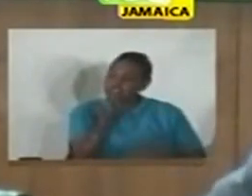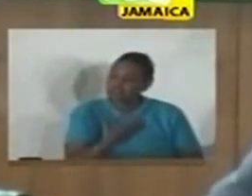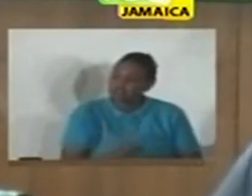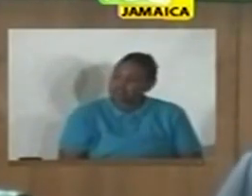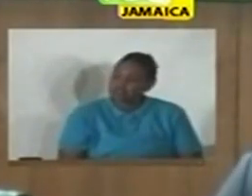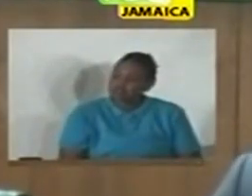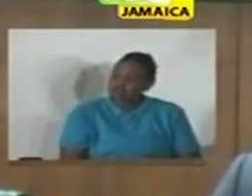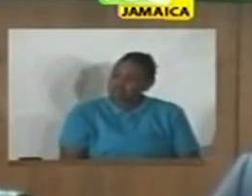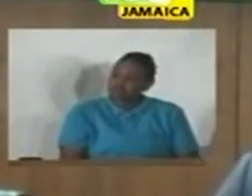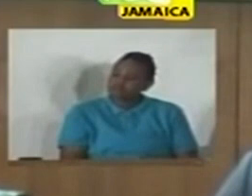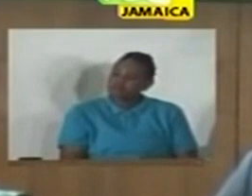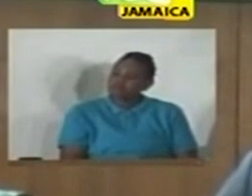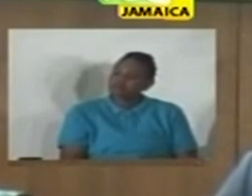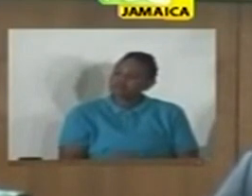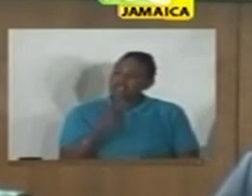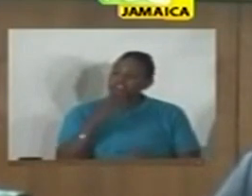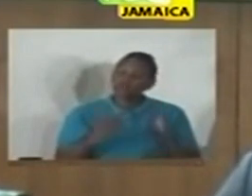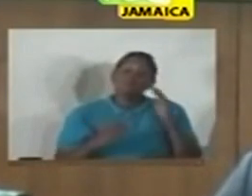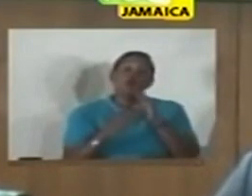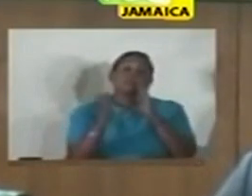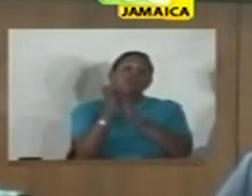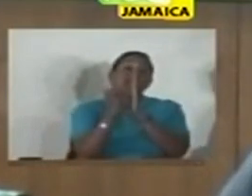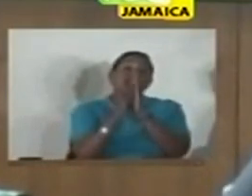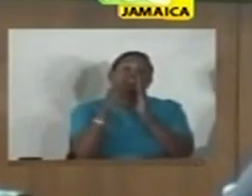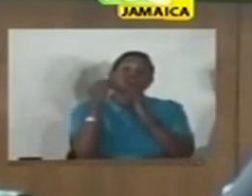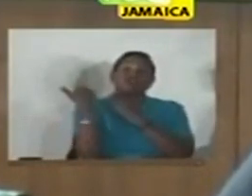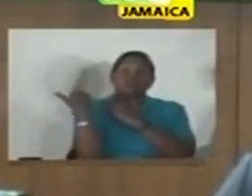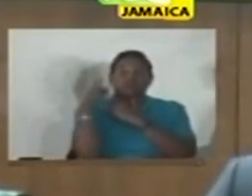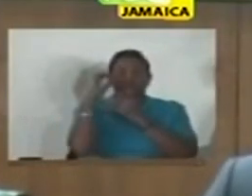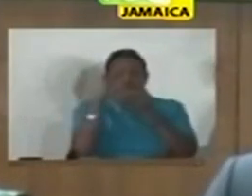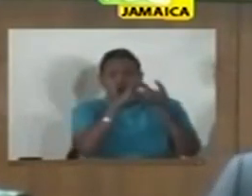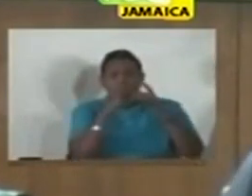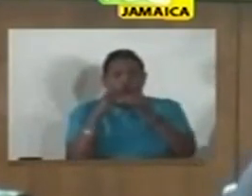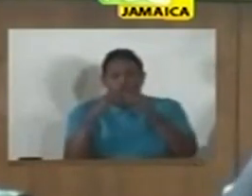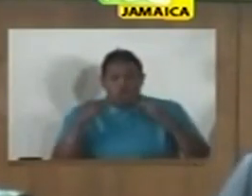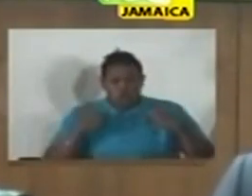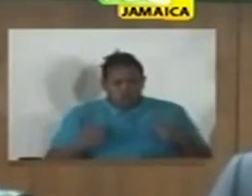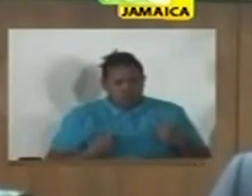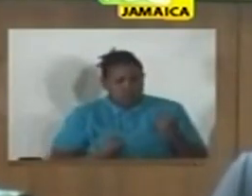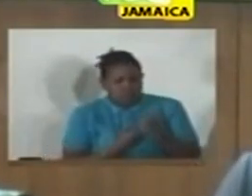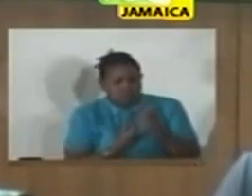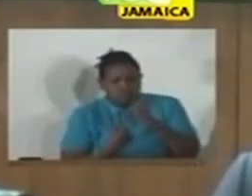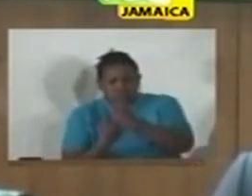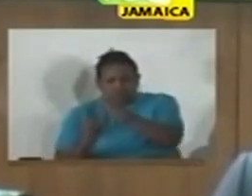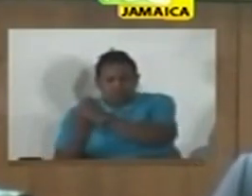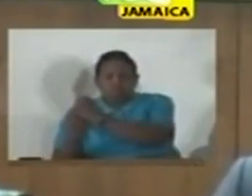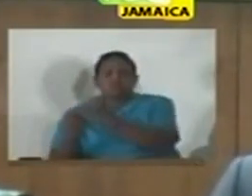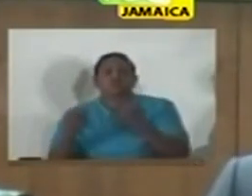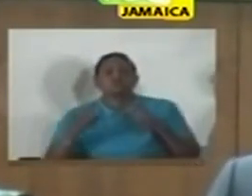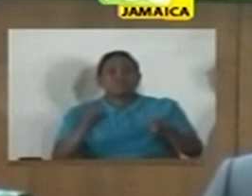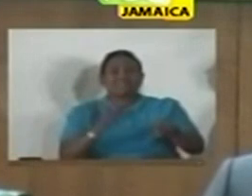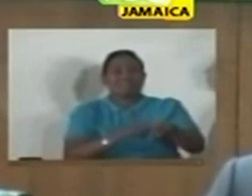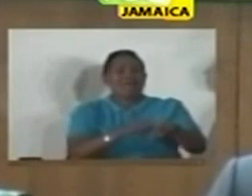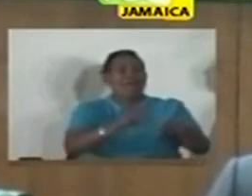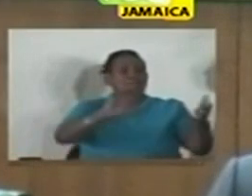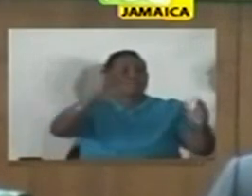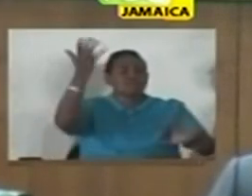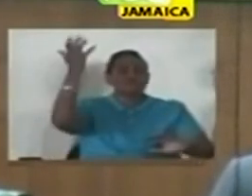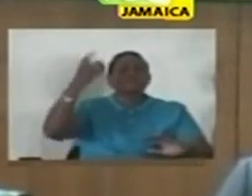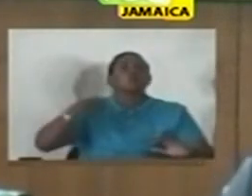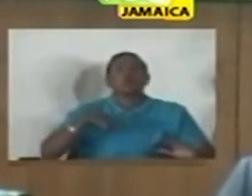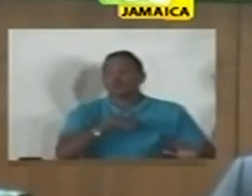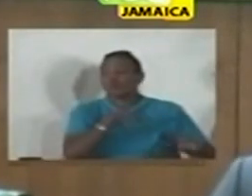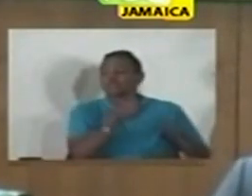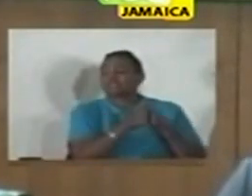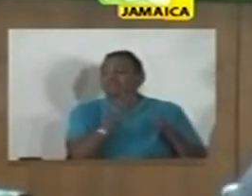the primary agency responsible for coordinating humanitarian assistance during times of disaster, we